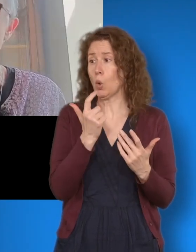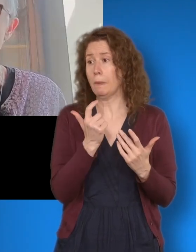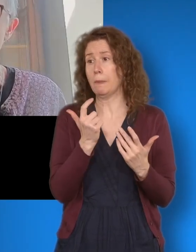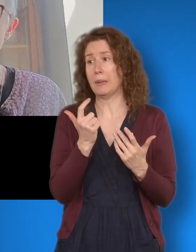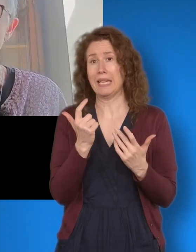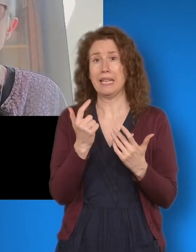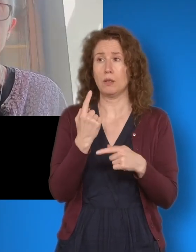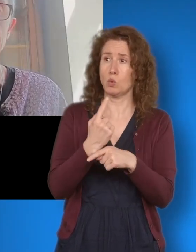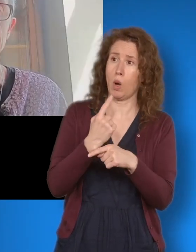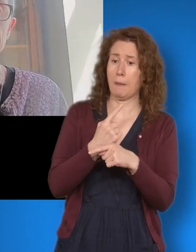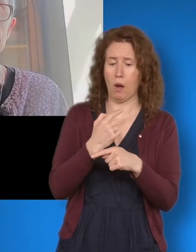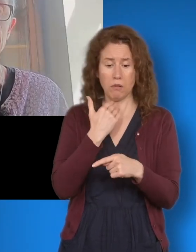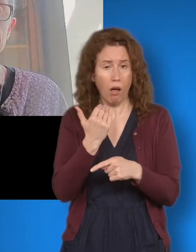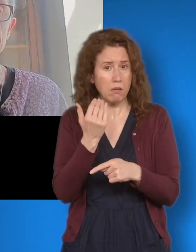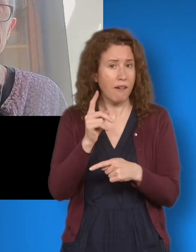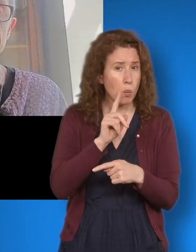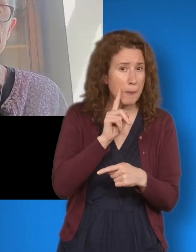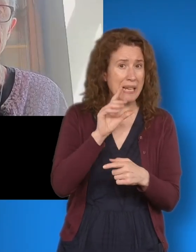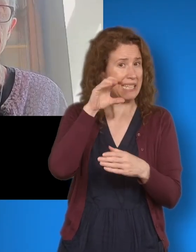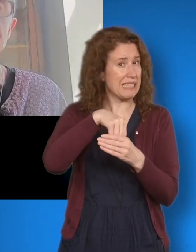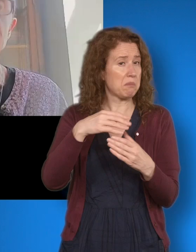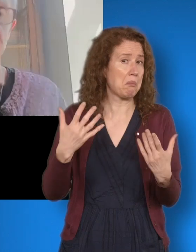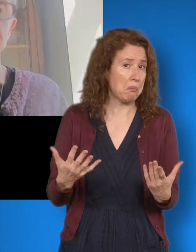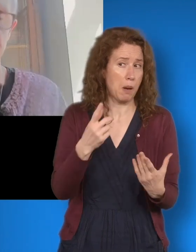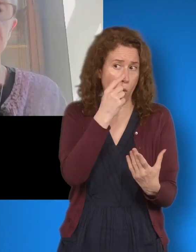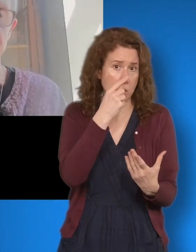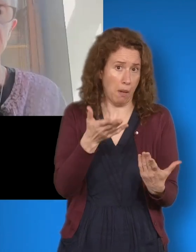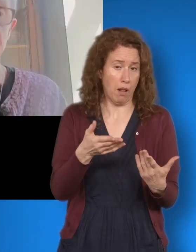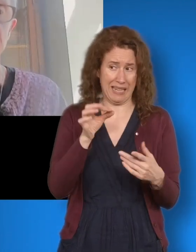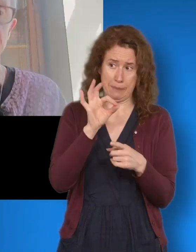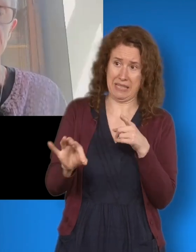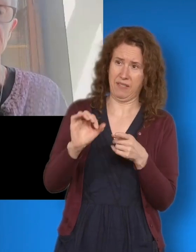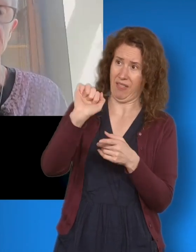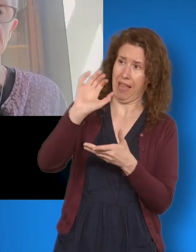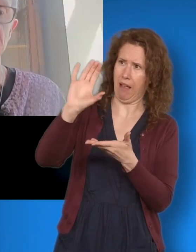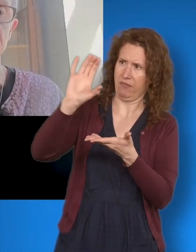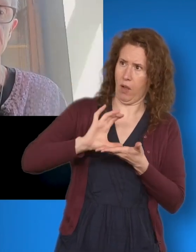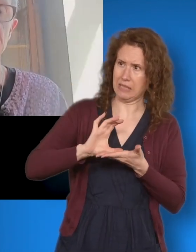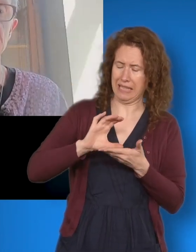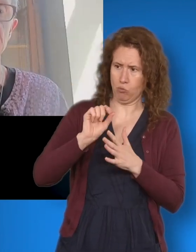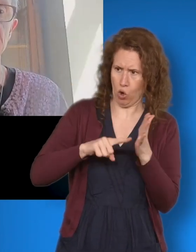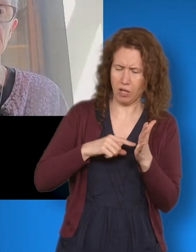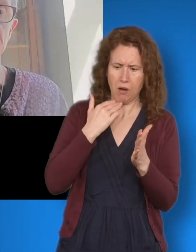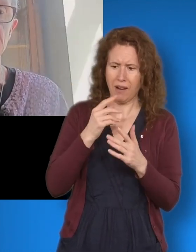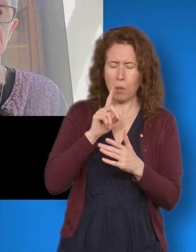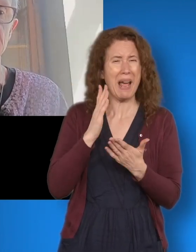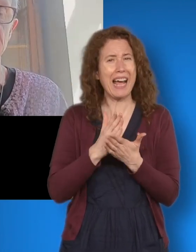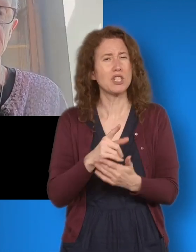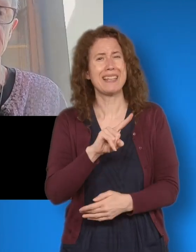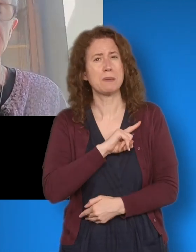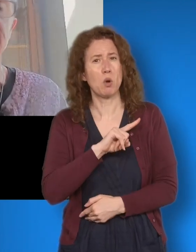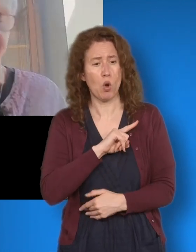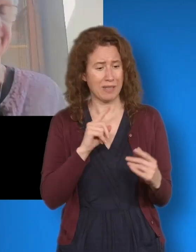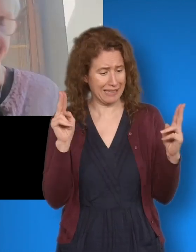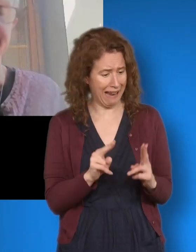at the lack of representation of women in these specific EPSRC funded projects because there are actually not